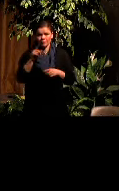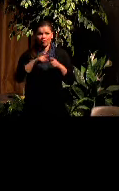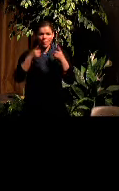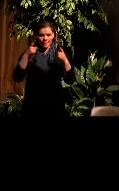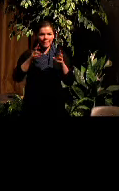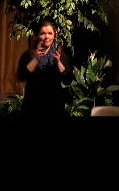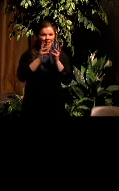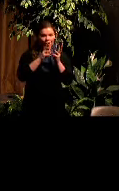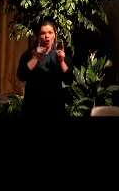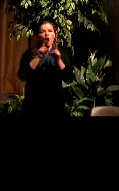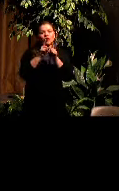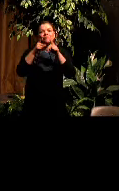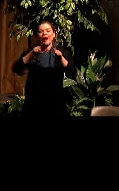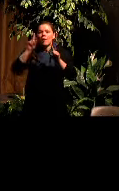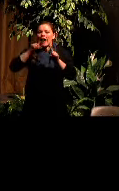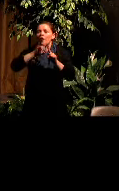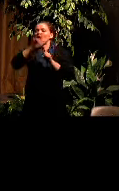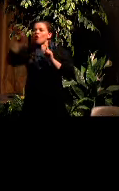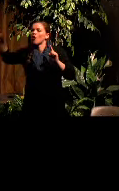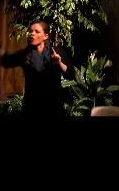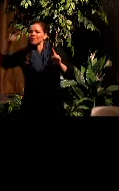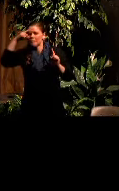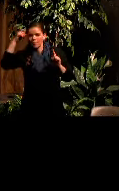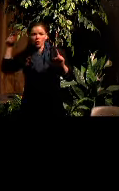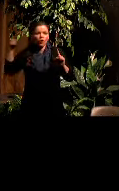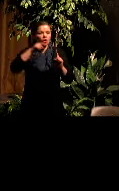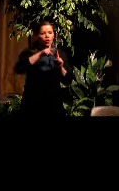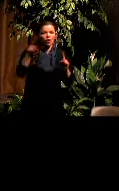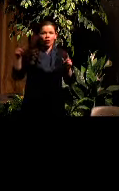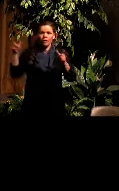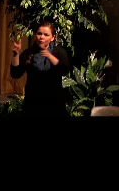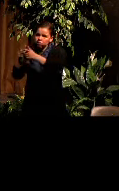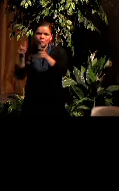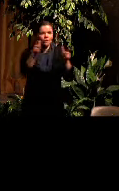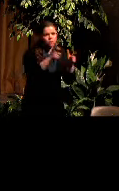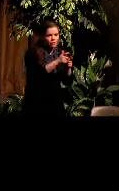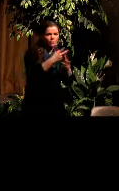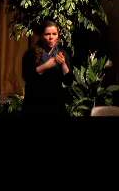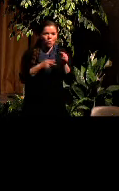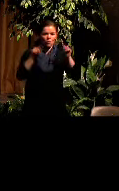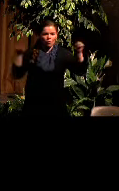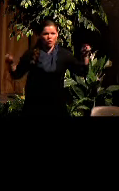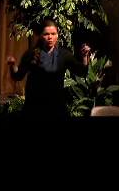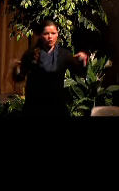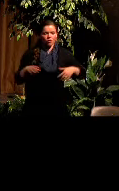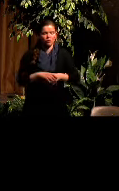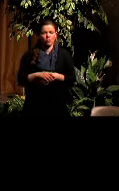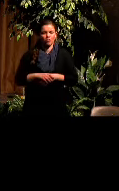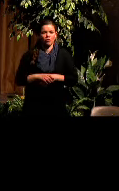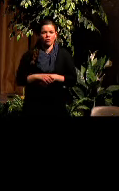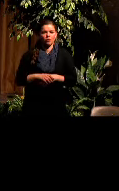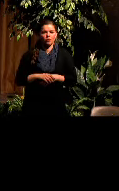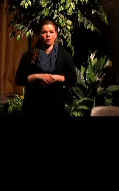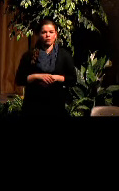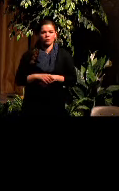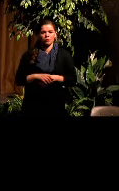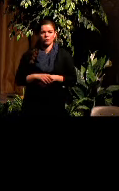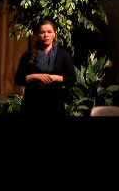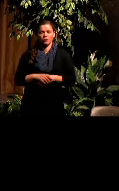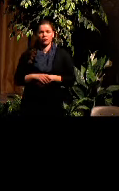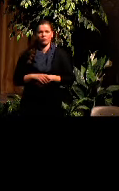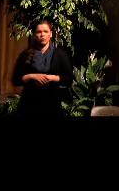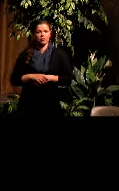Yeah. How do we deal with the very famous quote of, in the end, we conserve only what we love, we